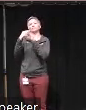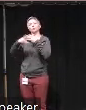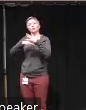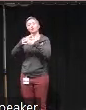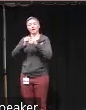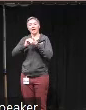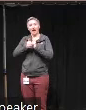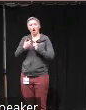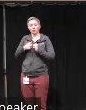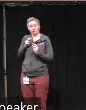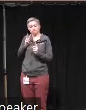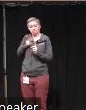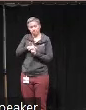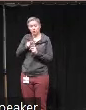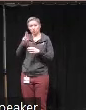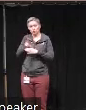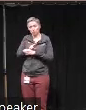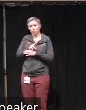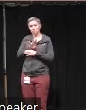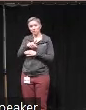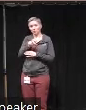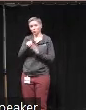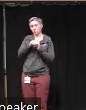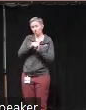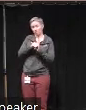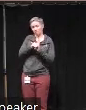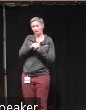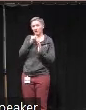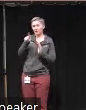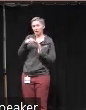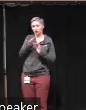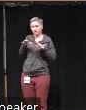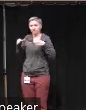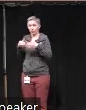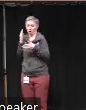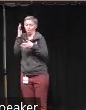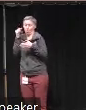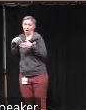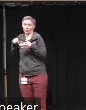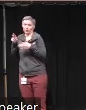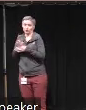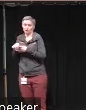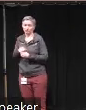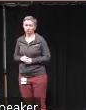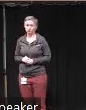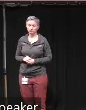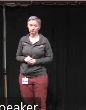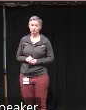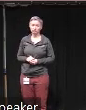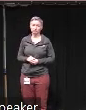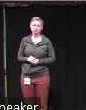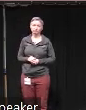we practice biopsychosocial model rather than focusing on why do we need to practice it. So